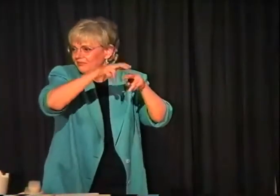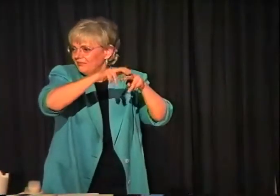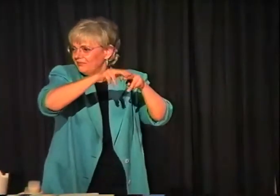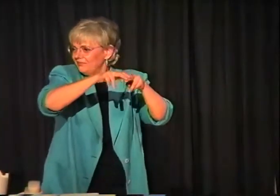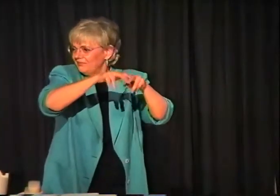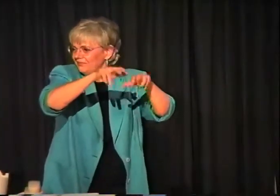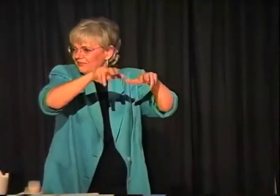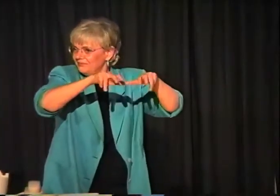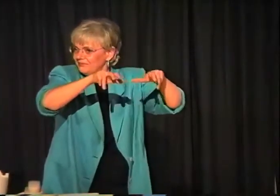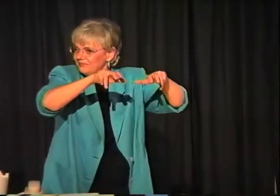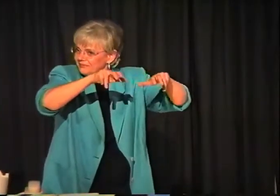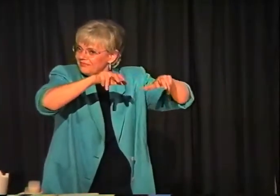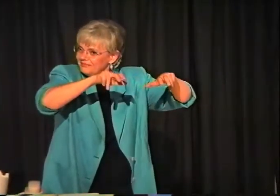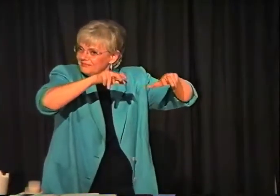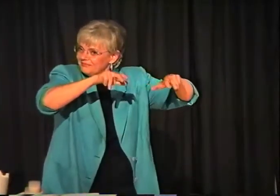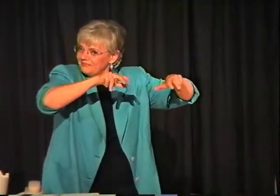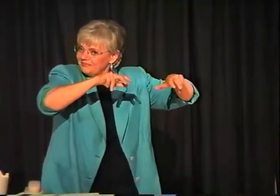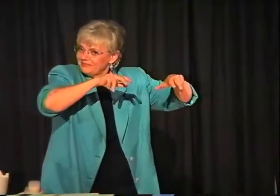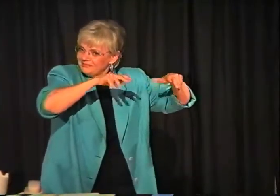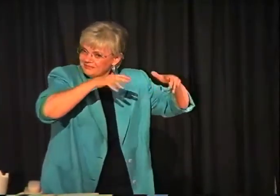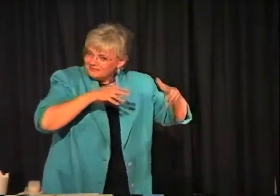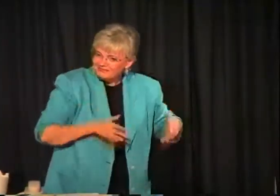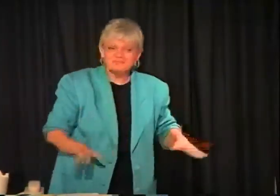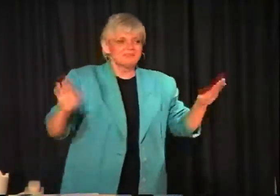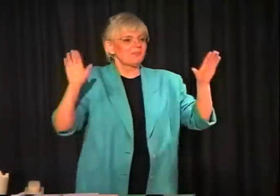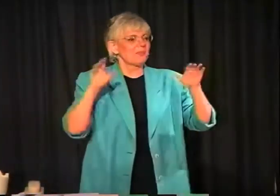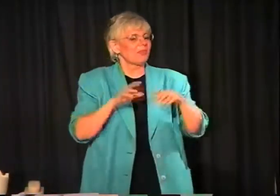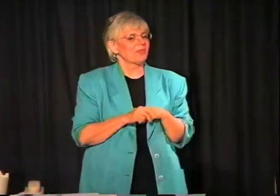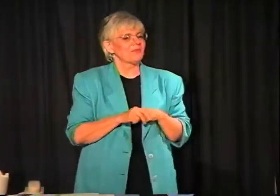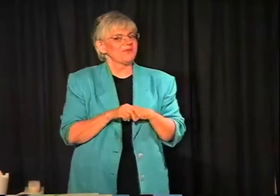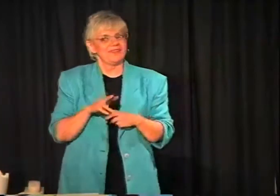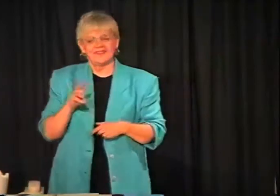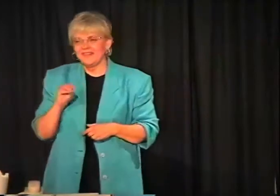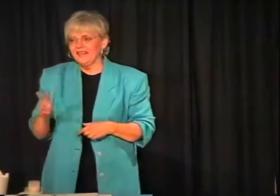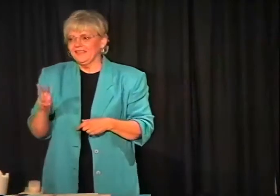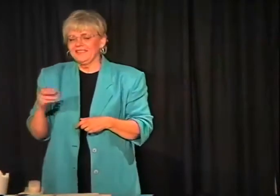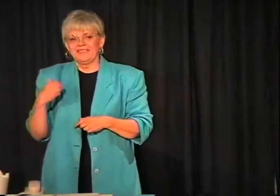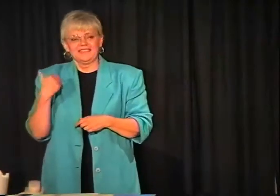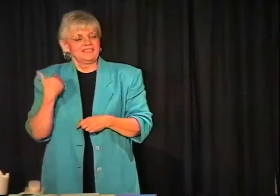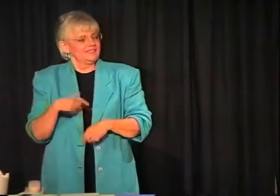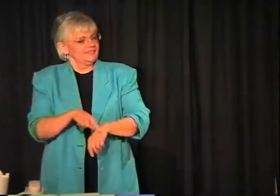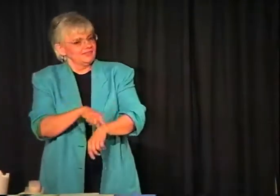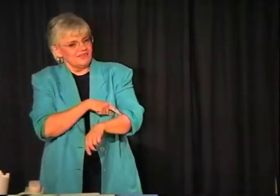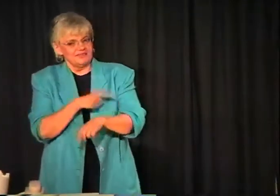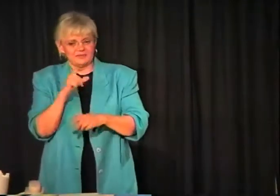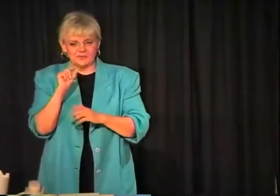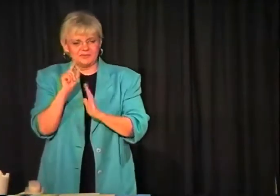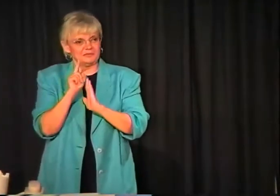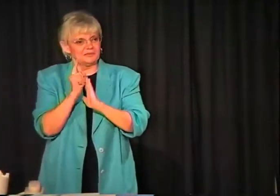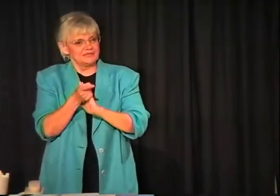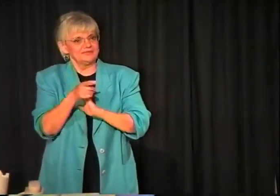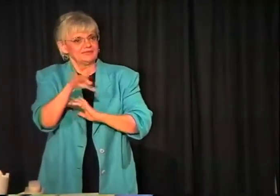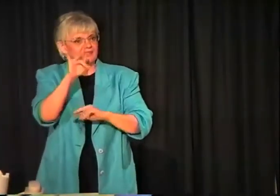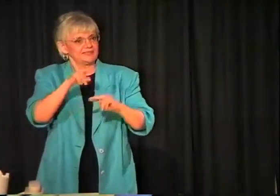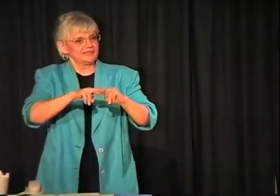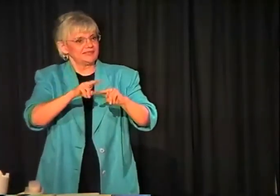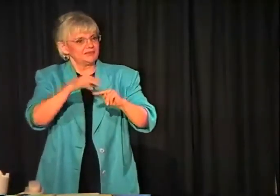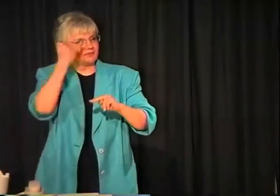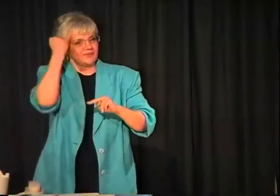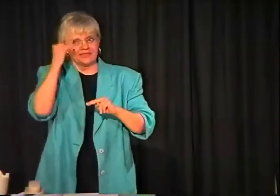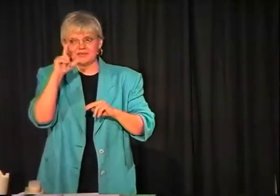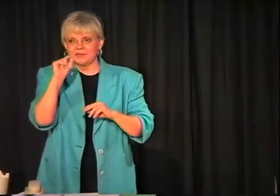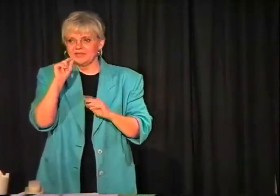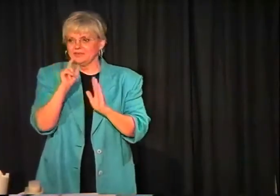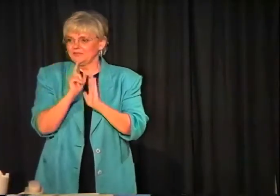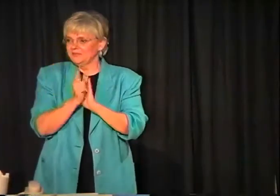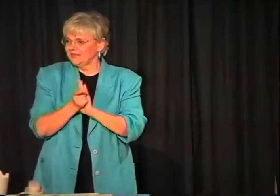those flight attendants to serve people one at a time to get them settled into each and every seat. It takes